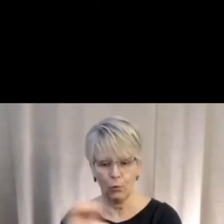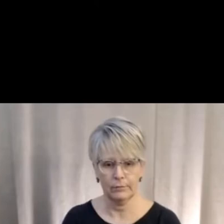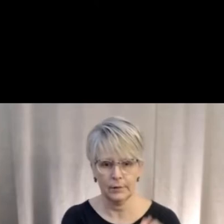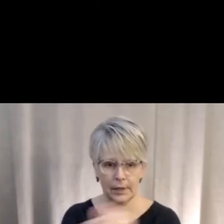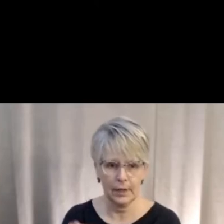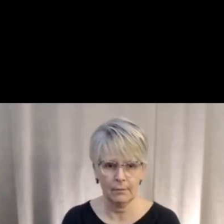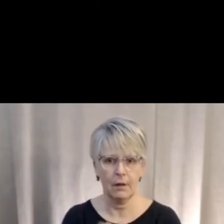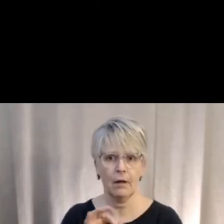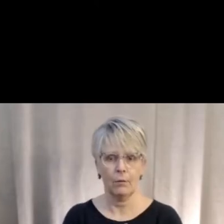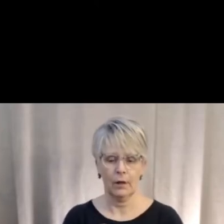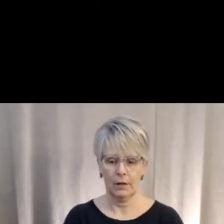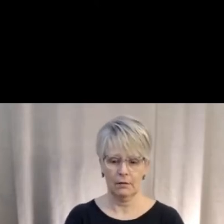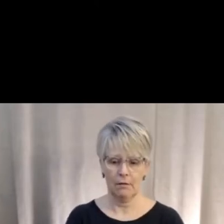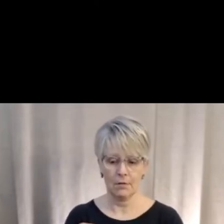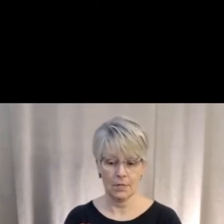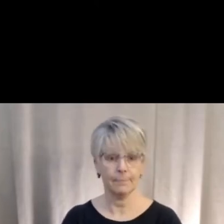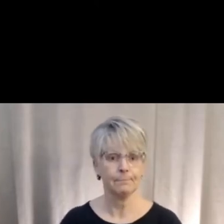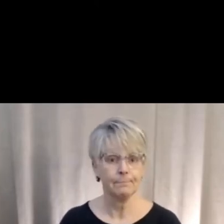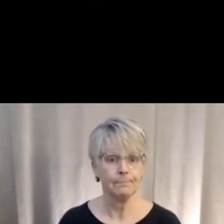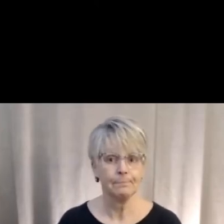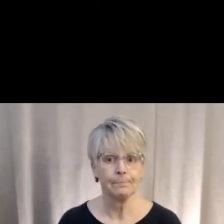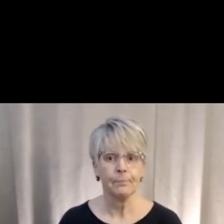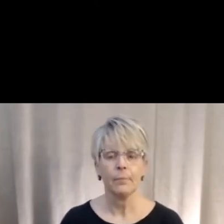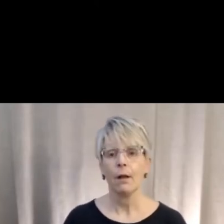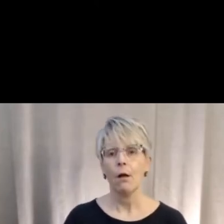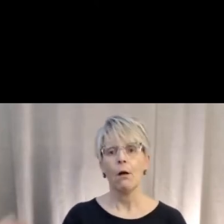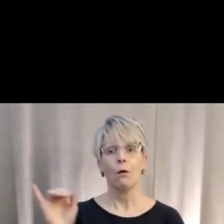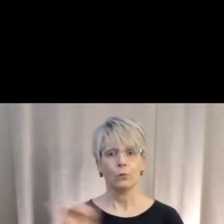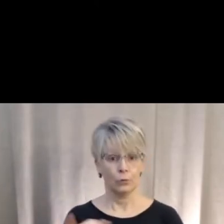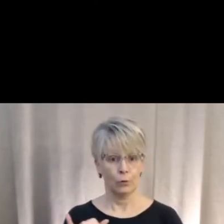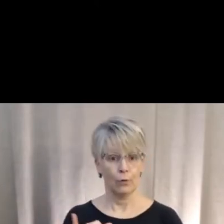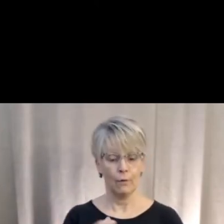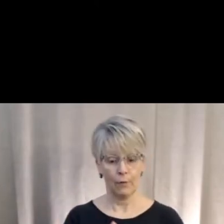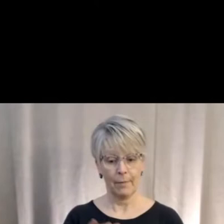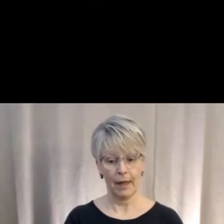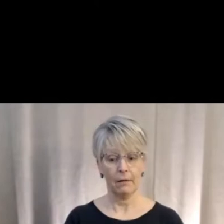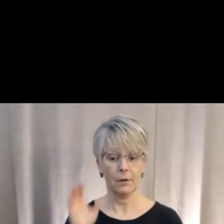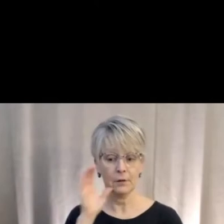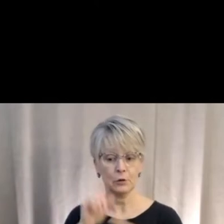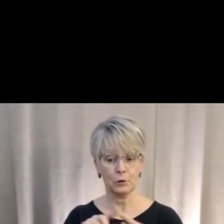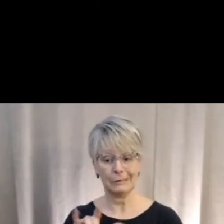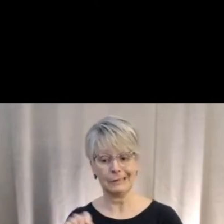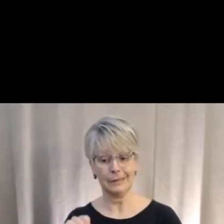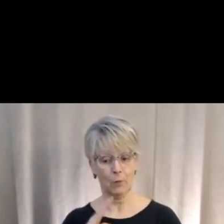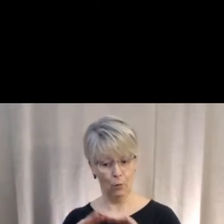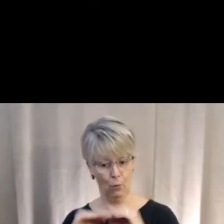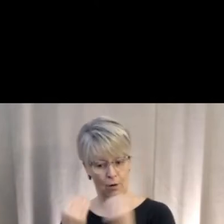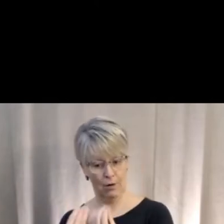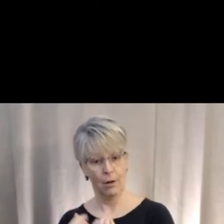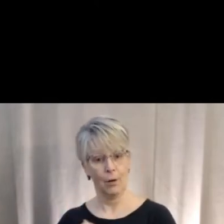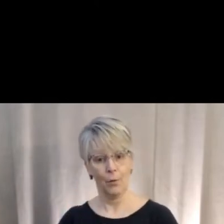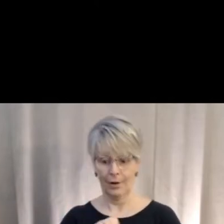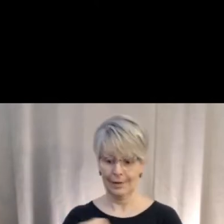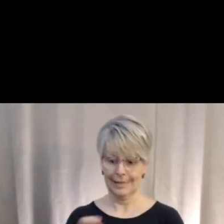TRC. So also on behalf of Listen to Disc Community Arts Organization, we are Saskatchewan's